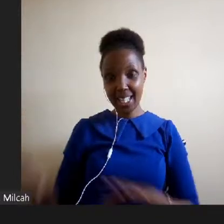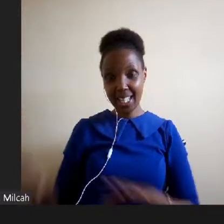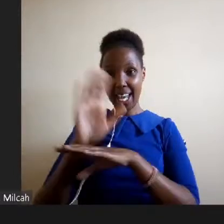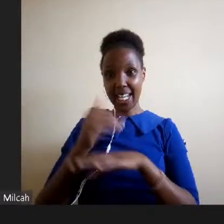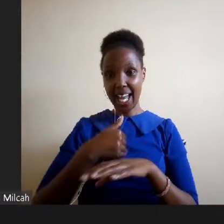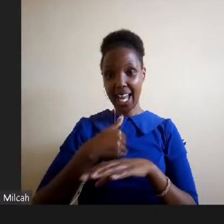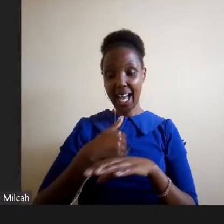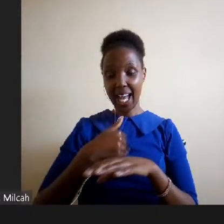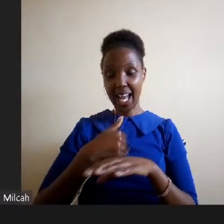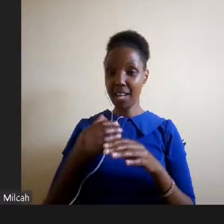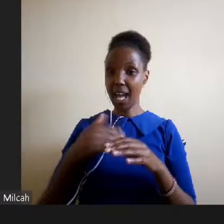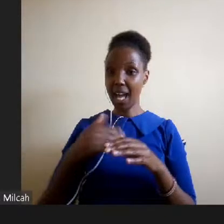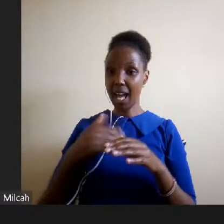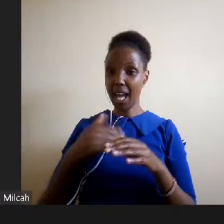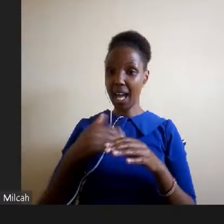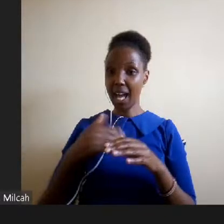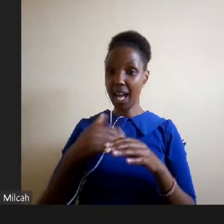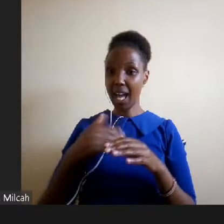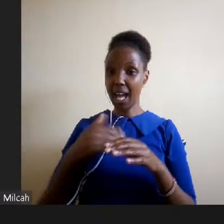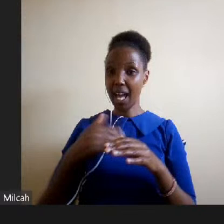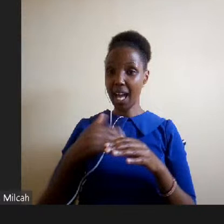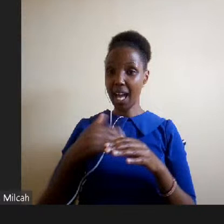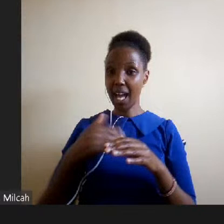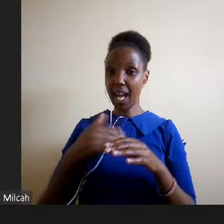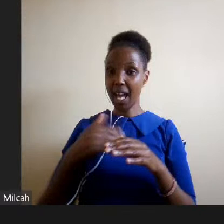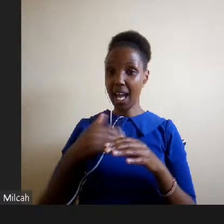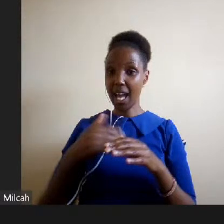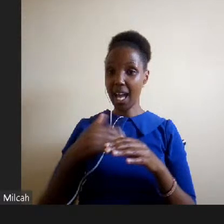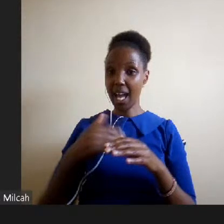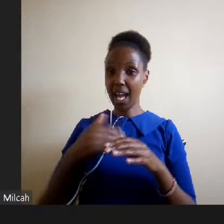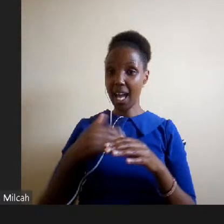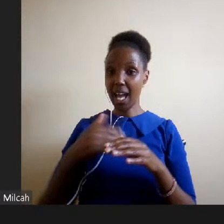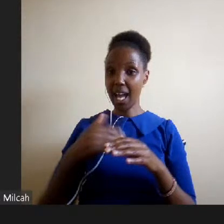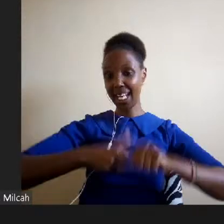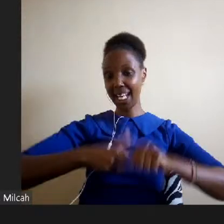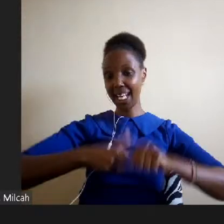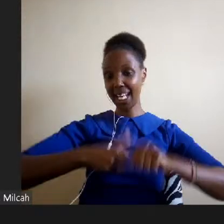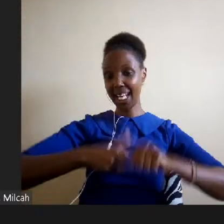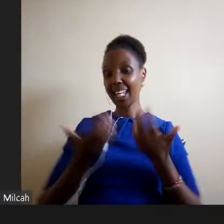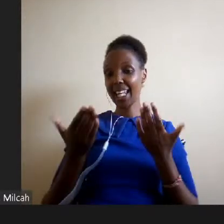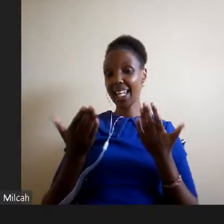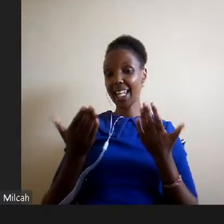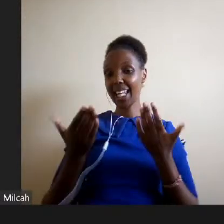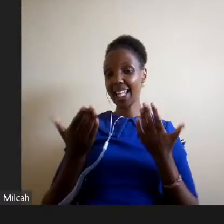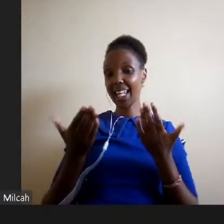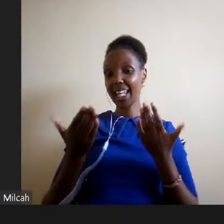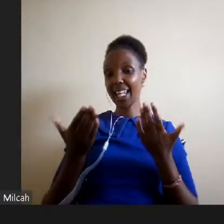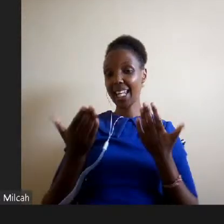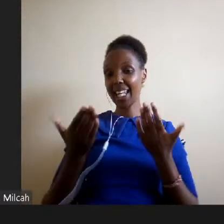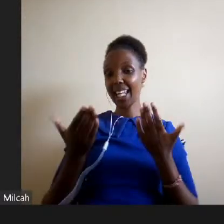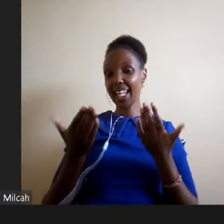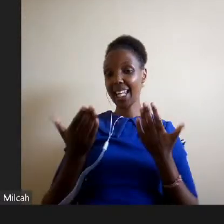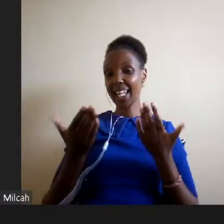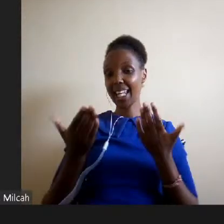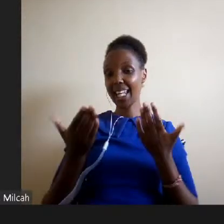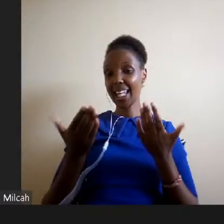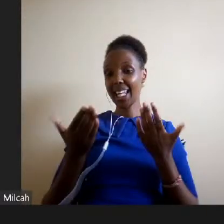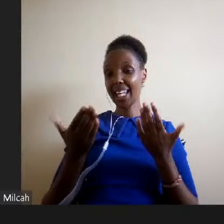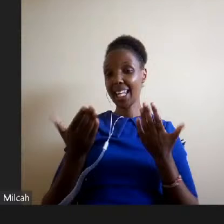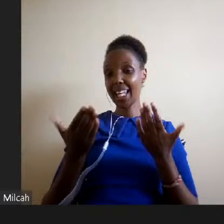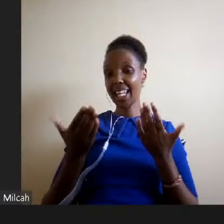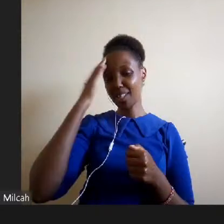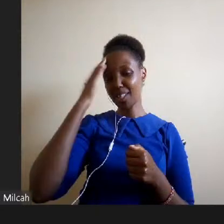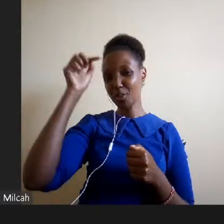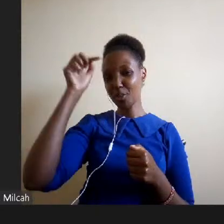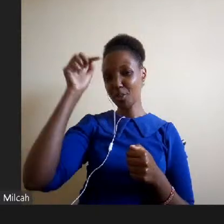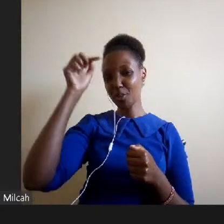gaming, so our children are learning as they're gaming, which is an amazing, amazing thing. I love it. I'm an adult, so I know you will love it and your children will